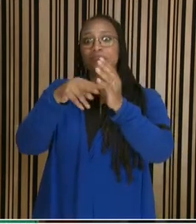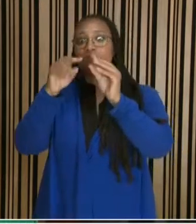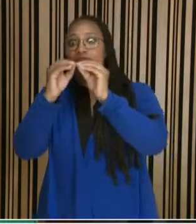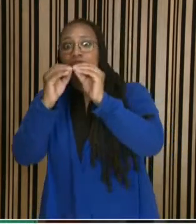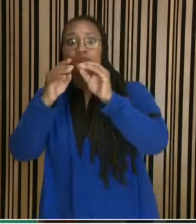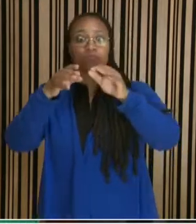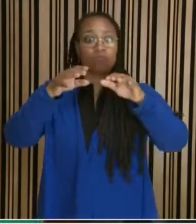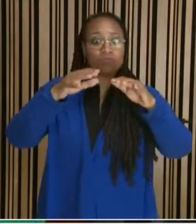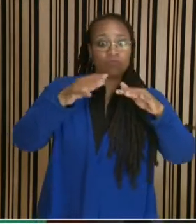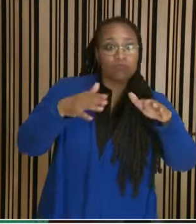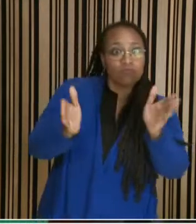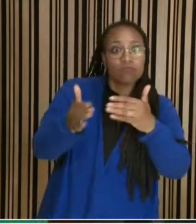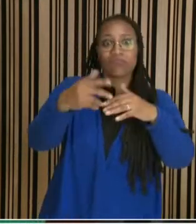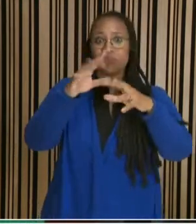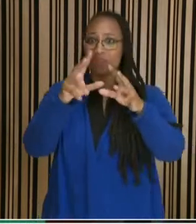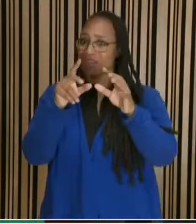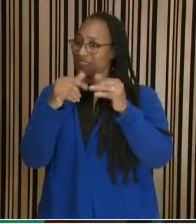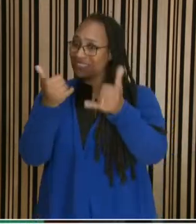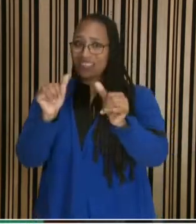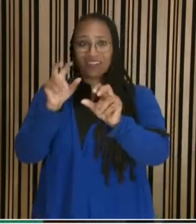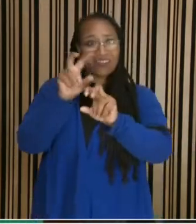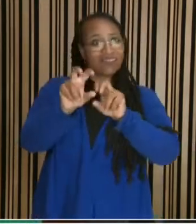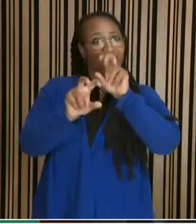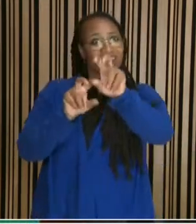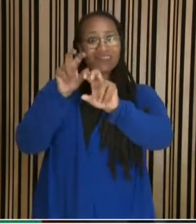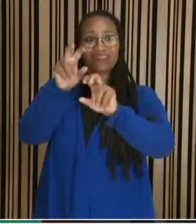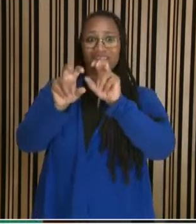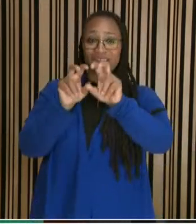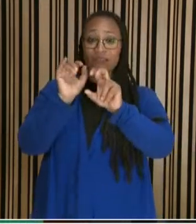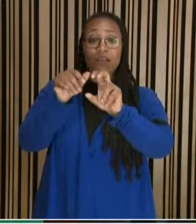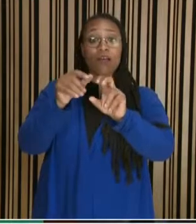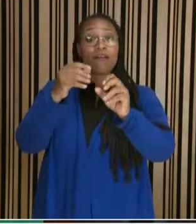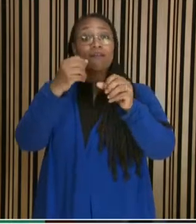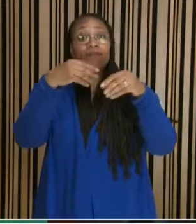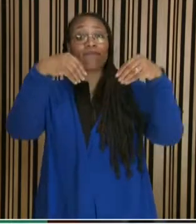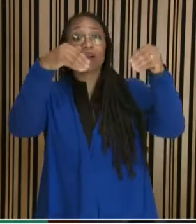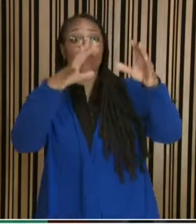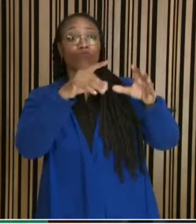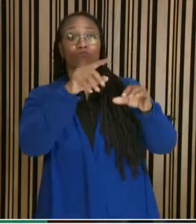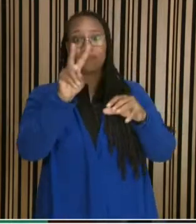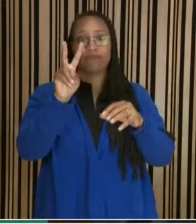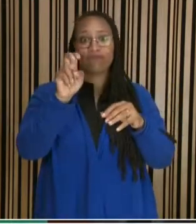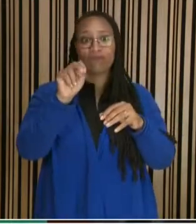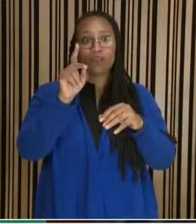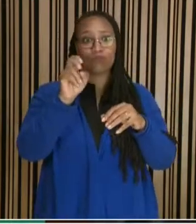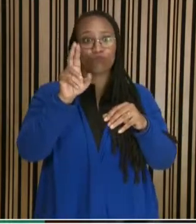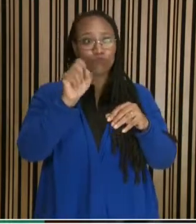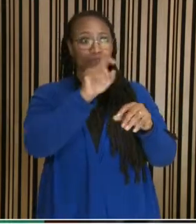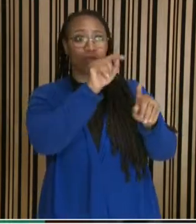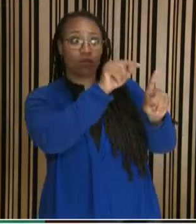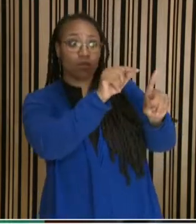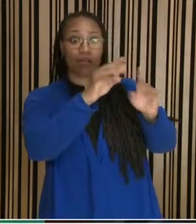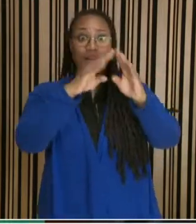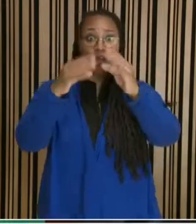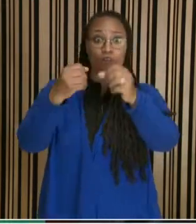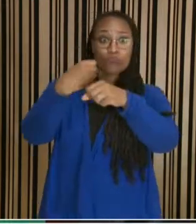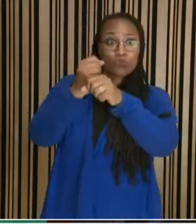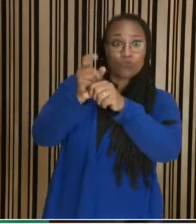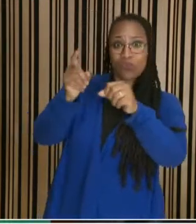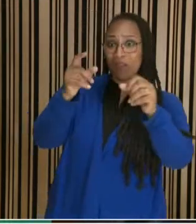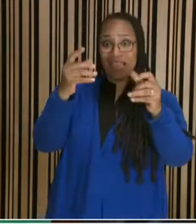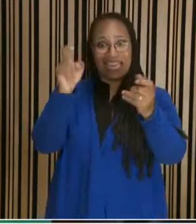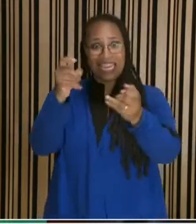that are needed to make some of that housing that the Housing Production Trust Fund produces affordable to very, very low income